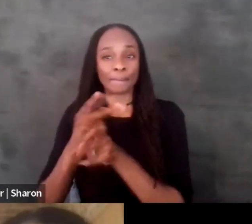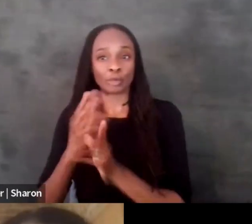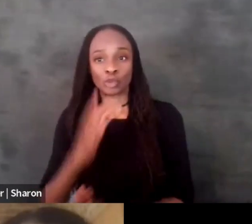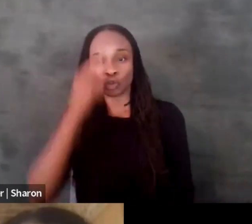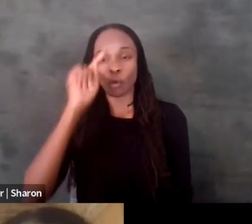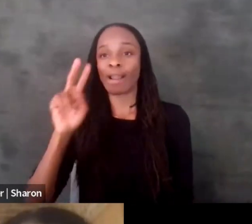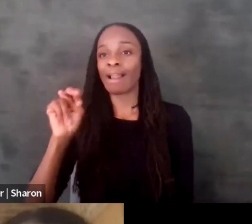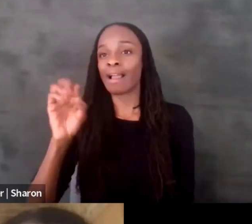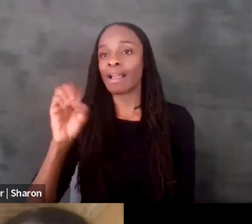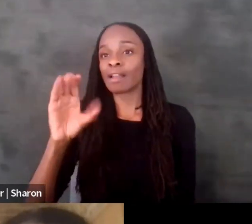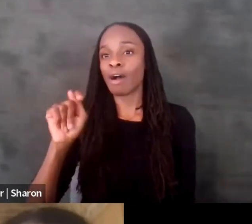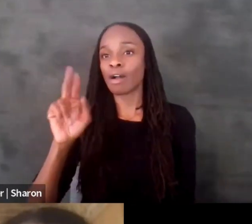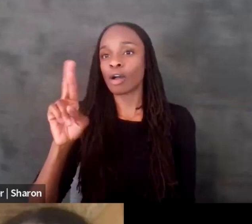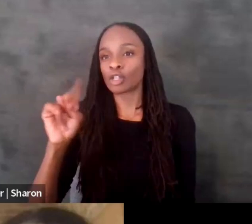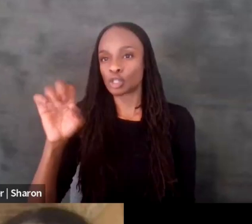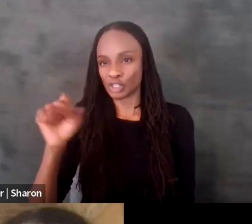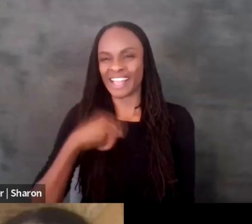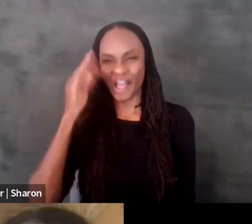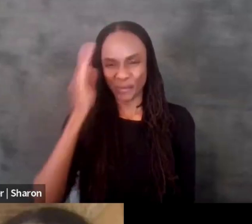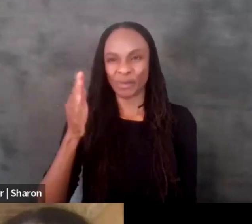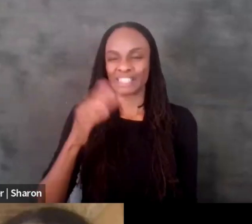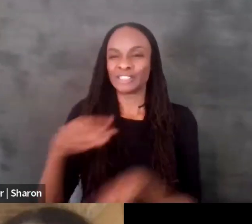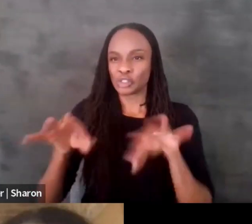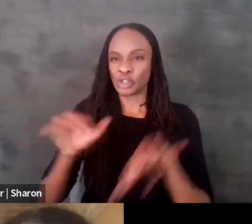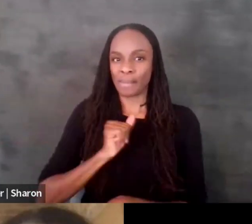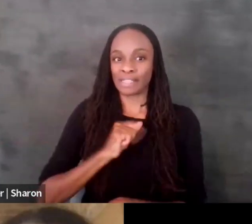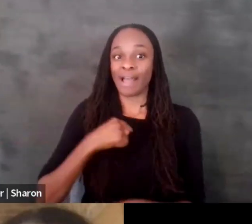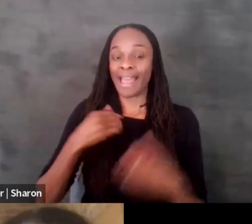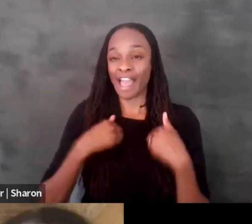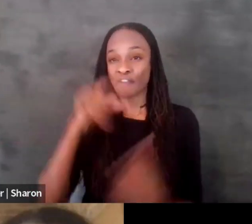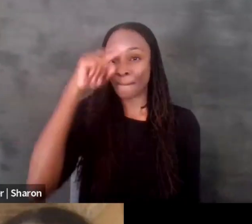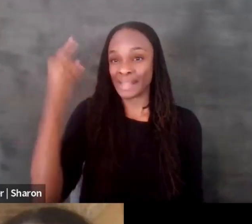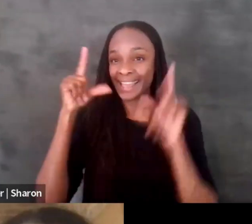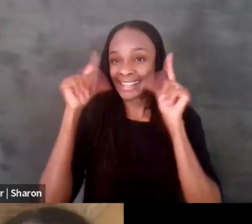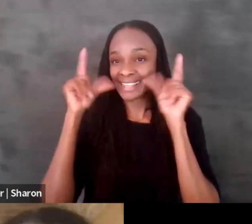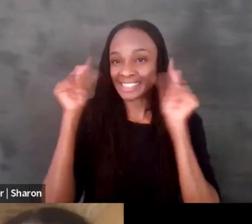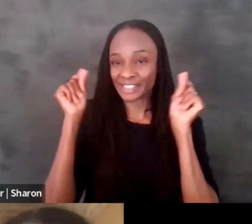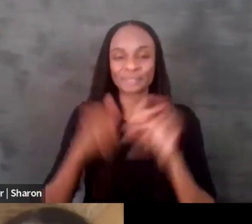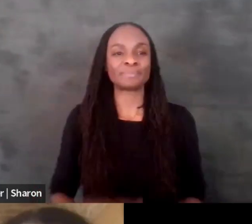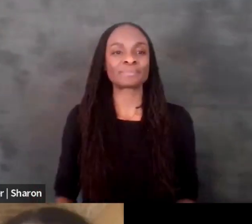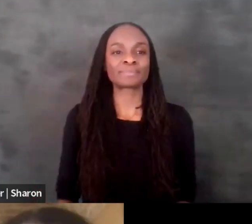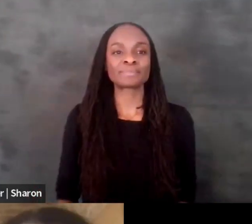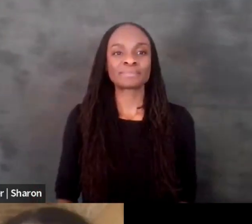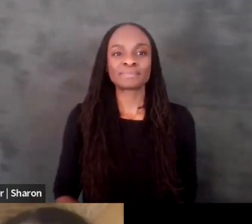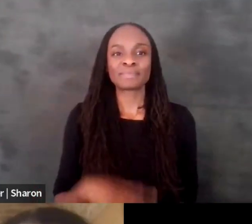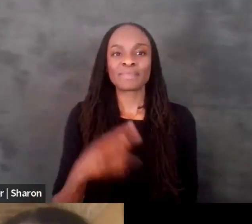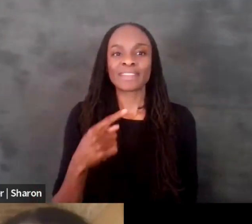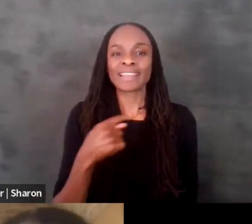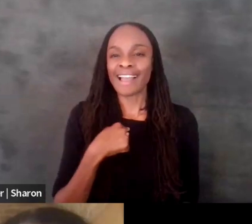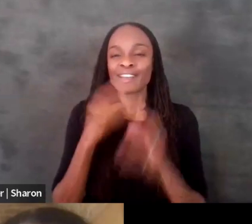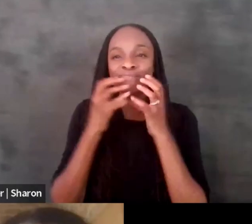I would describe myself. I'm wearing black glasses. Um, I am a bearded